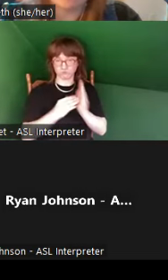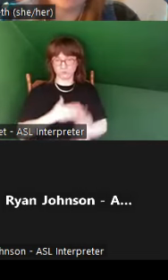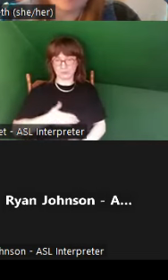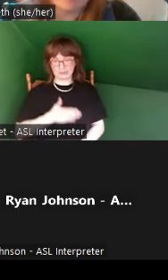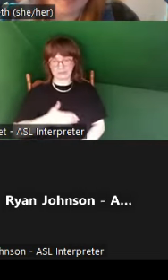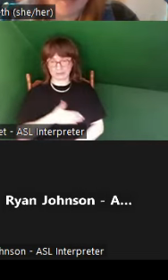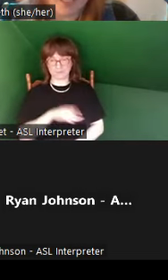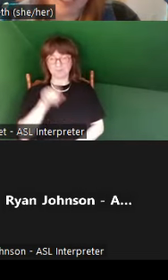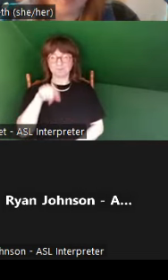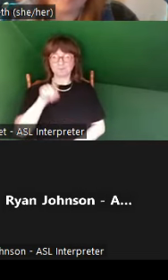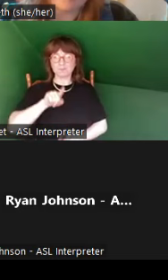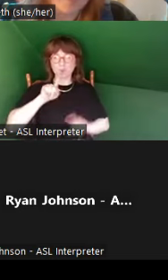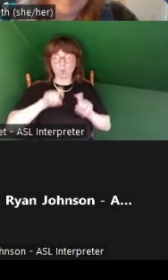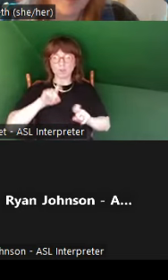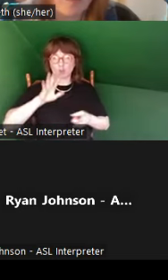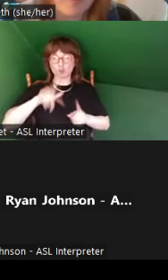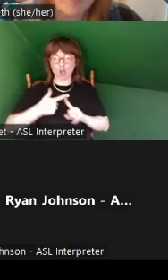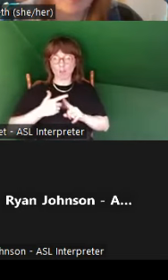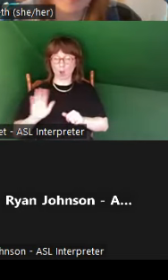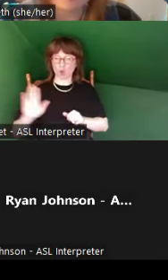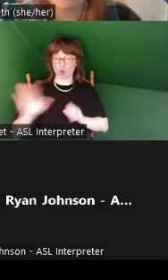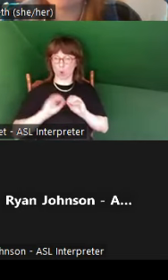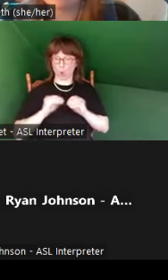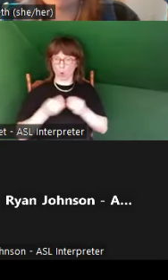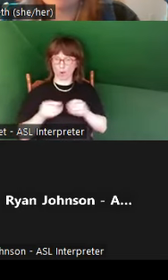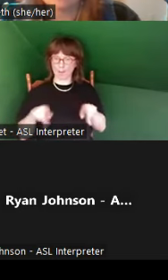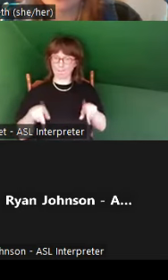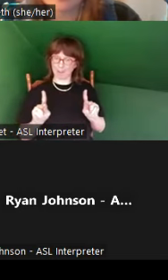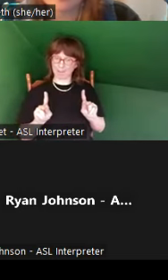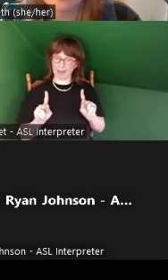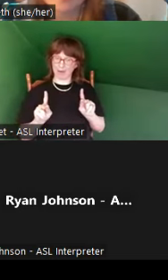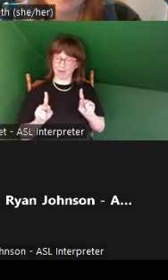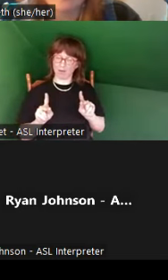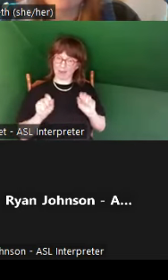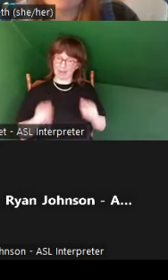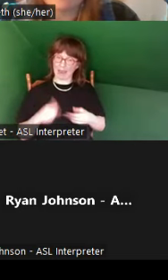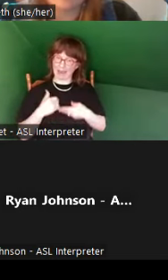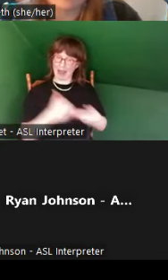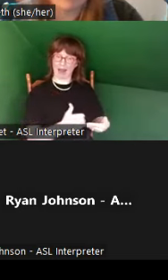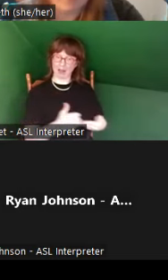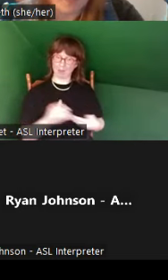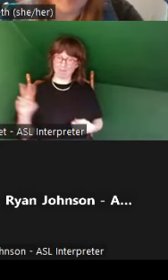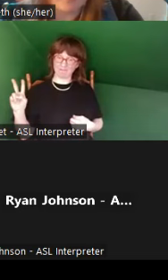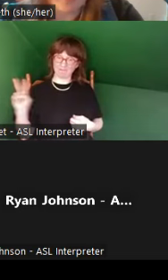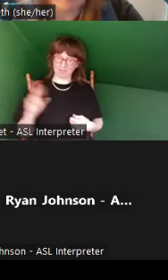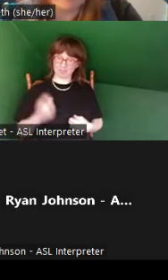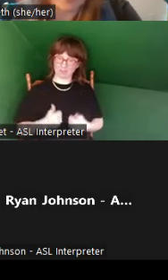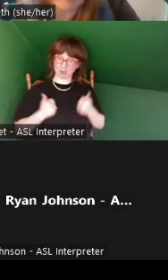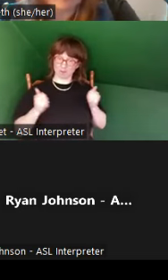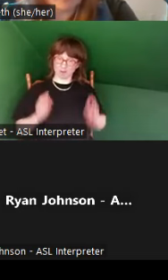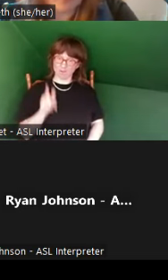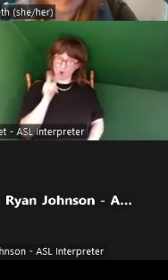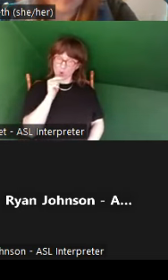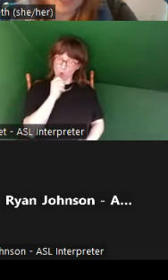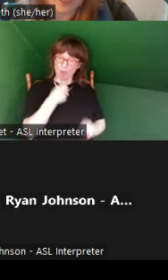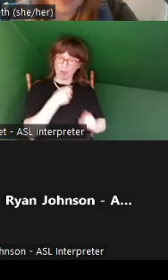about whether your organization is permitted to help victim survivors who have been criminally charged, whether victim defendants reach